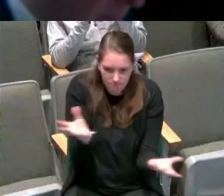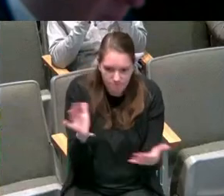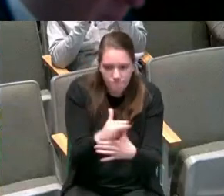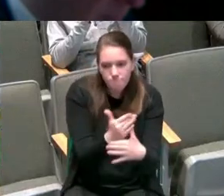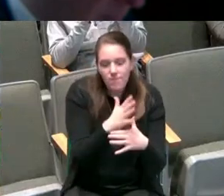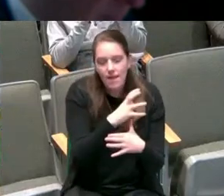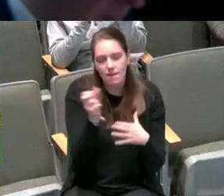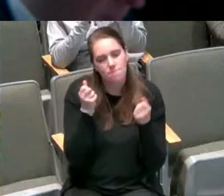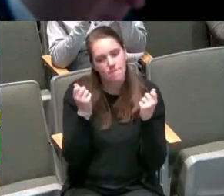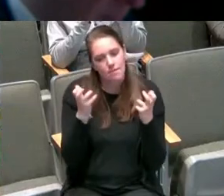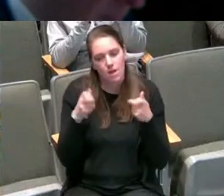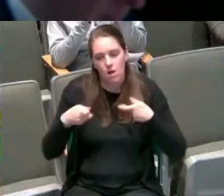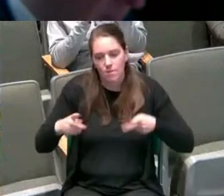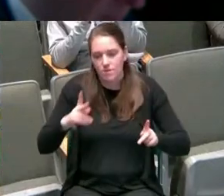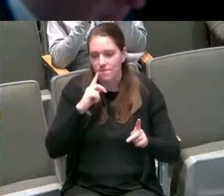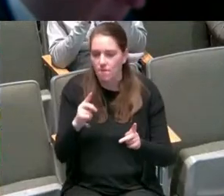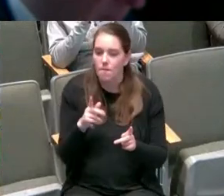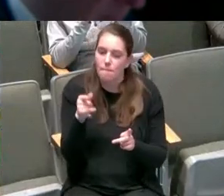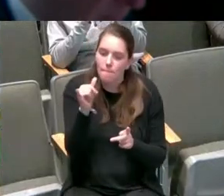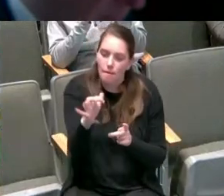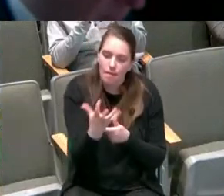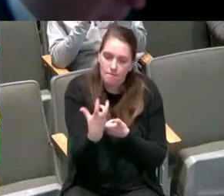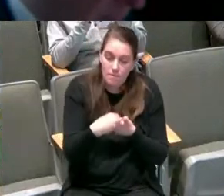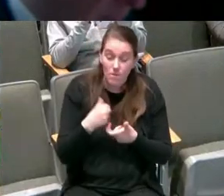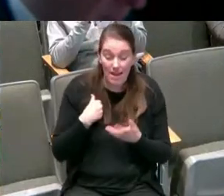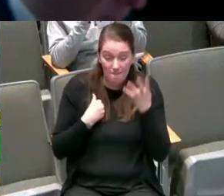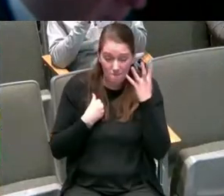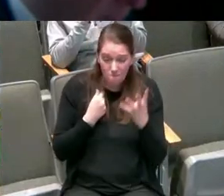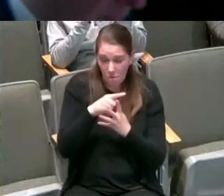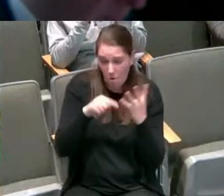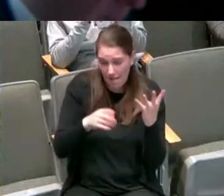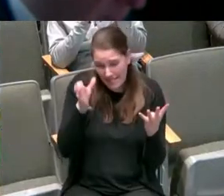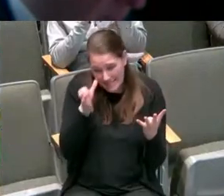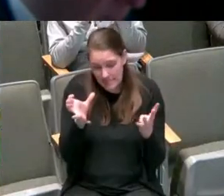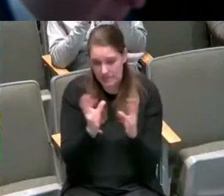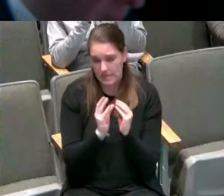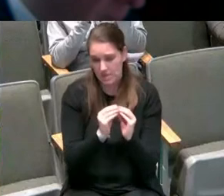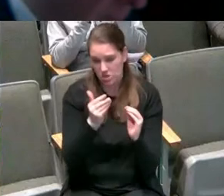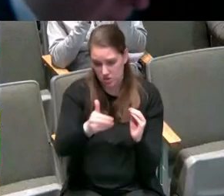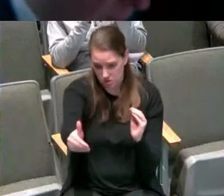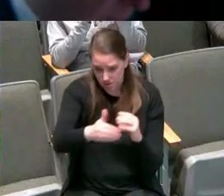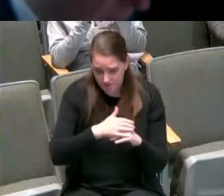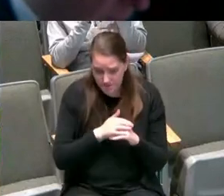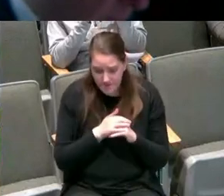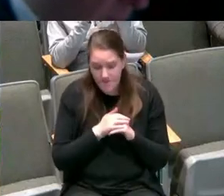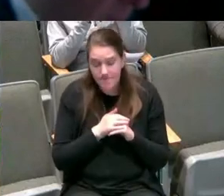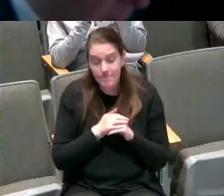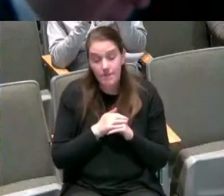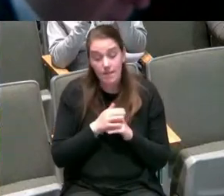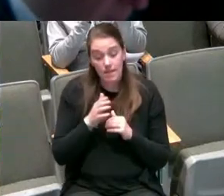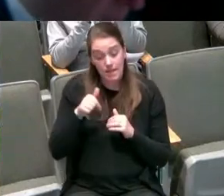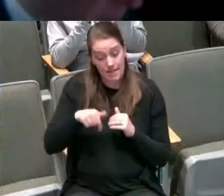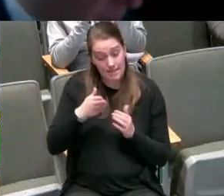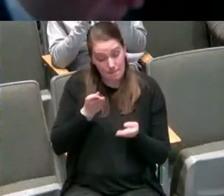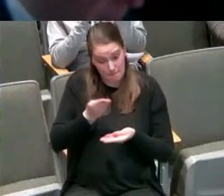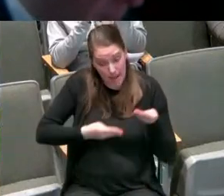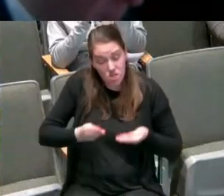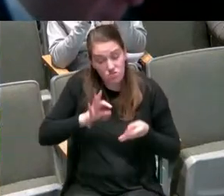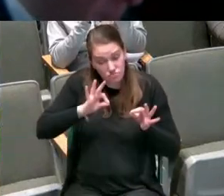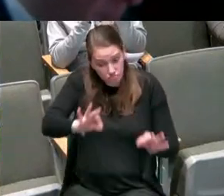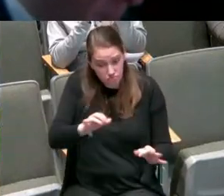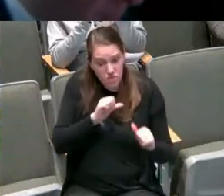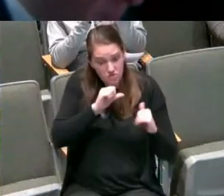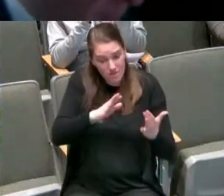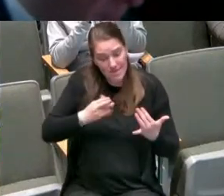for public comment and involvement including four dedicated public listening sessions the budget does a good job of addressing pressing needs within